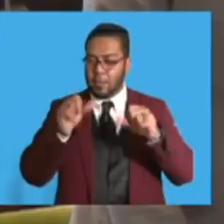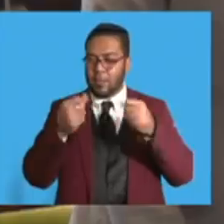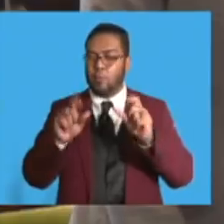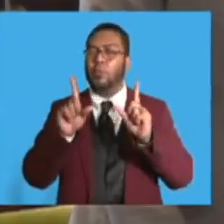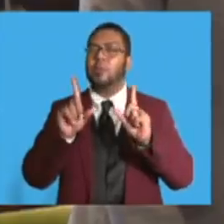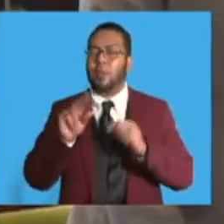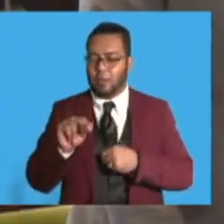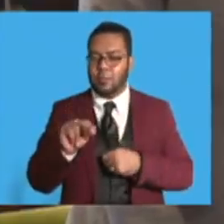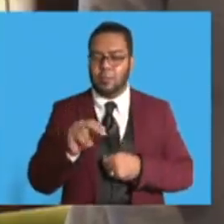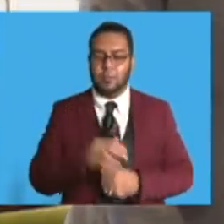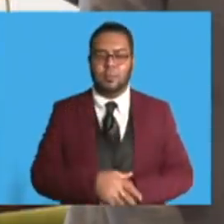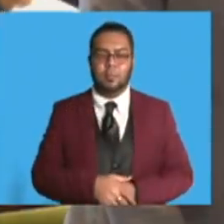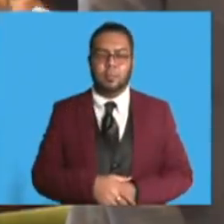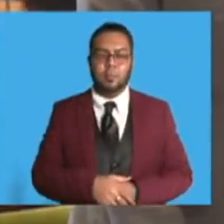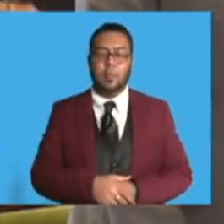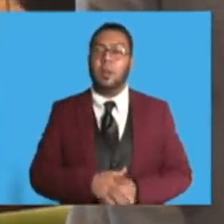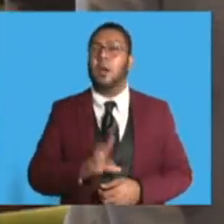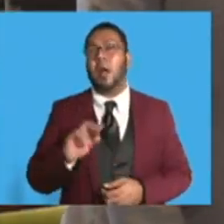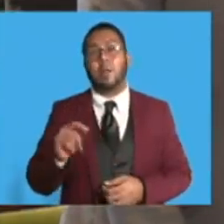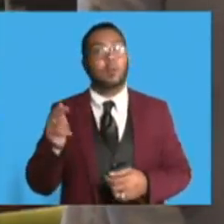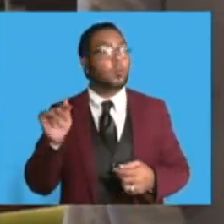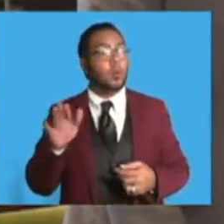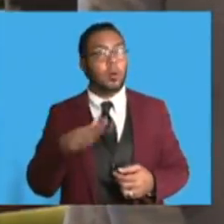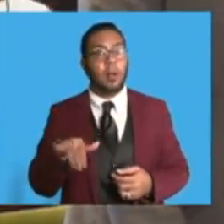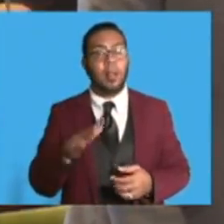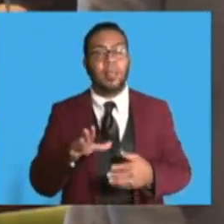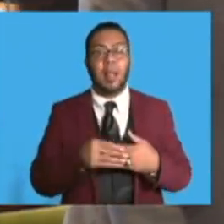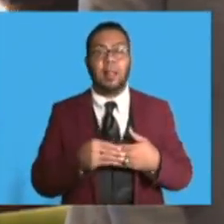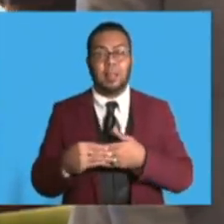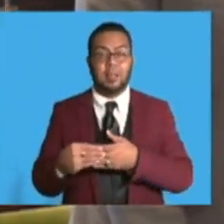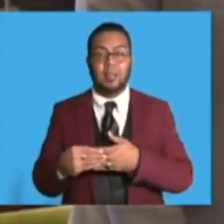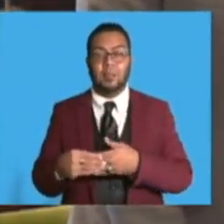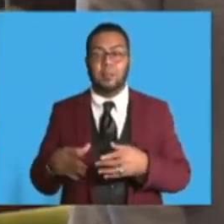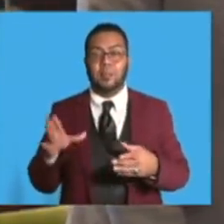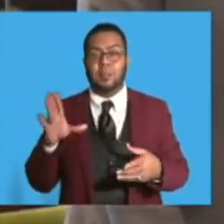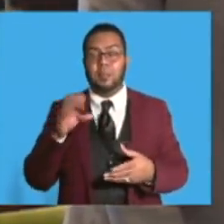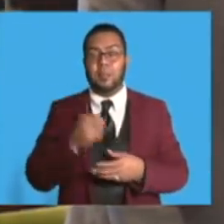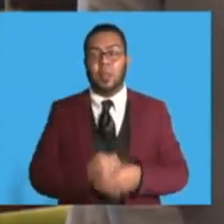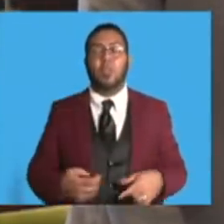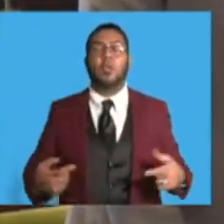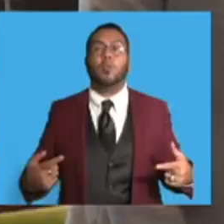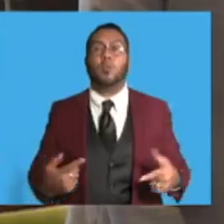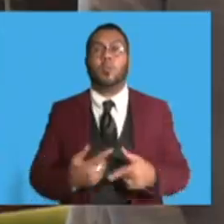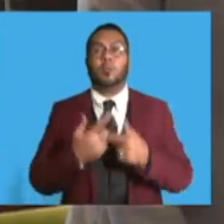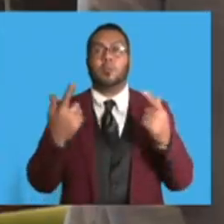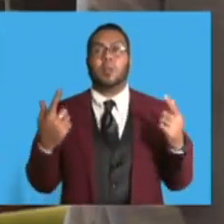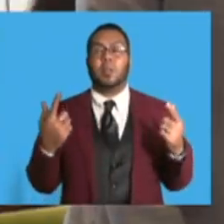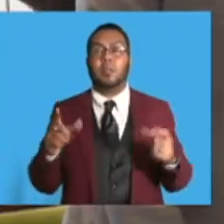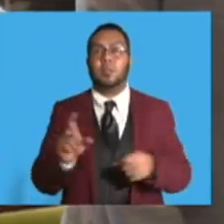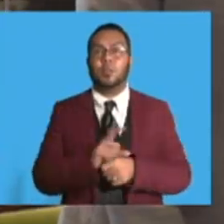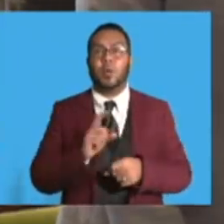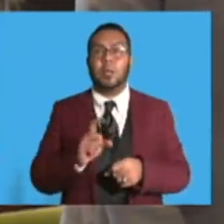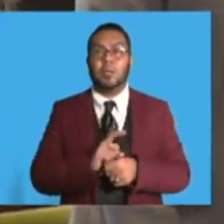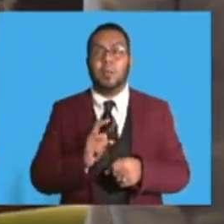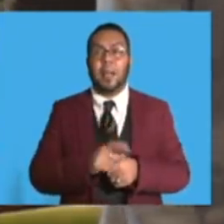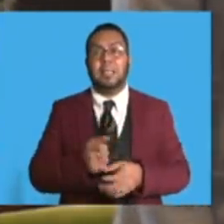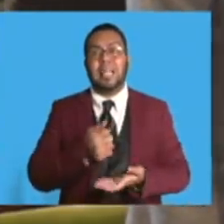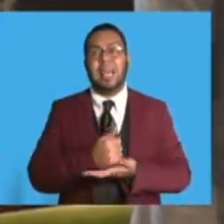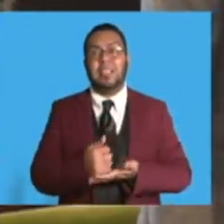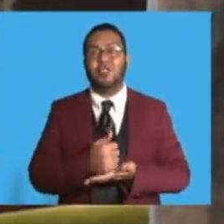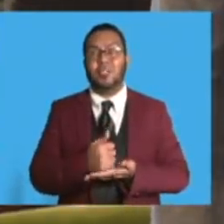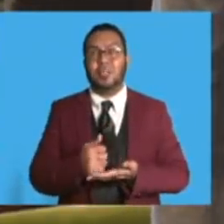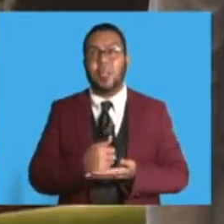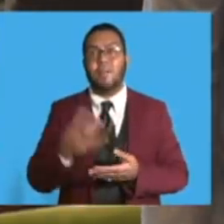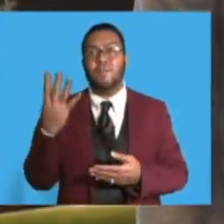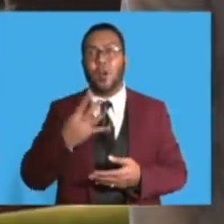so. After all, Madam Speaker, their leader symbolizes the great chasm that is created by his actions on the 14th of